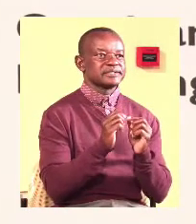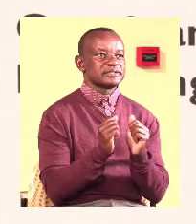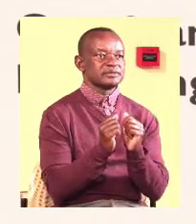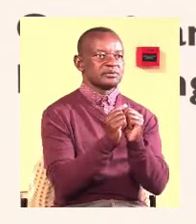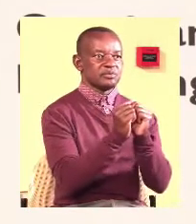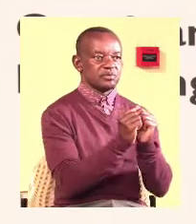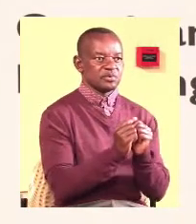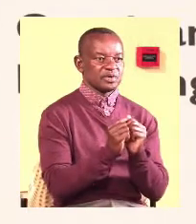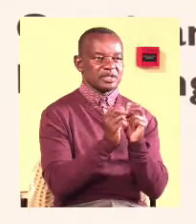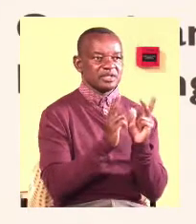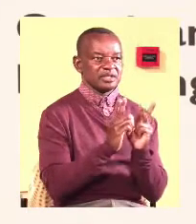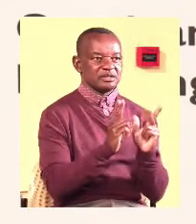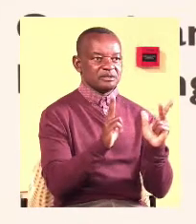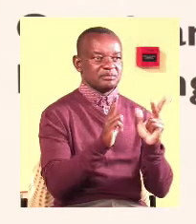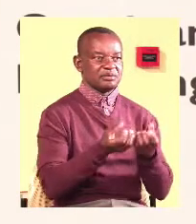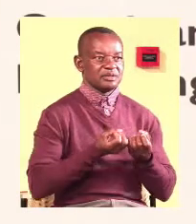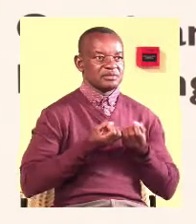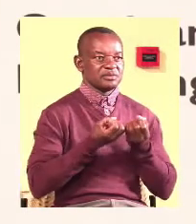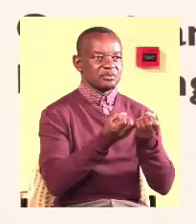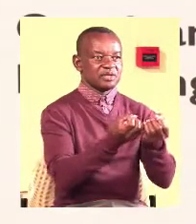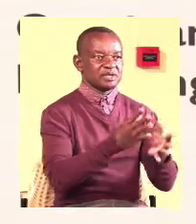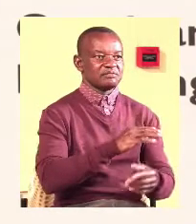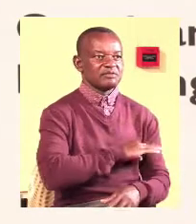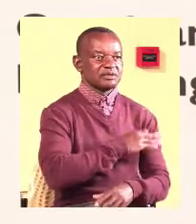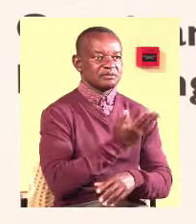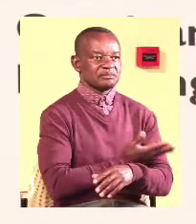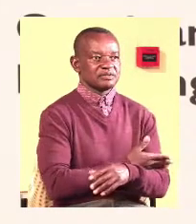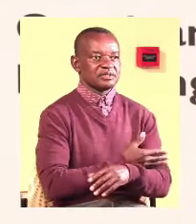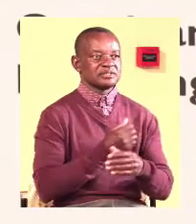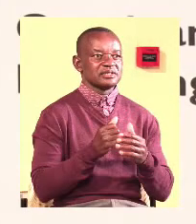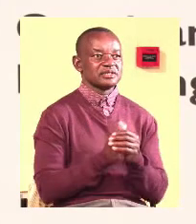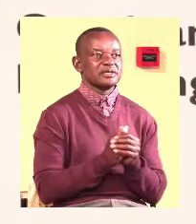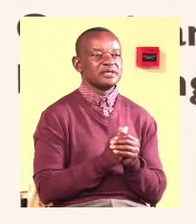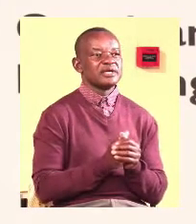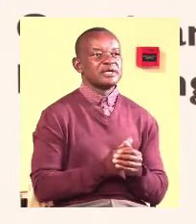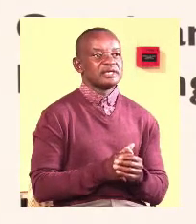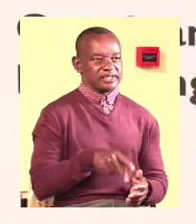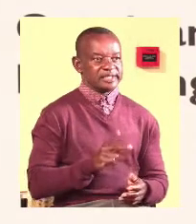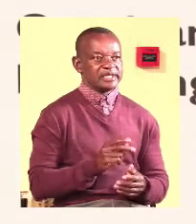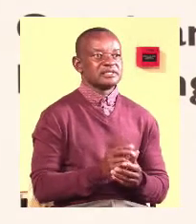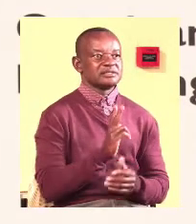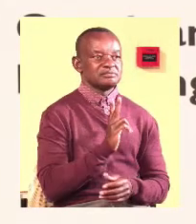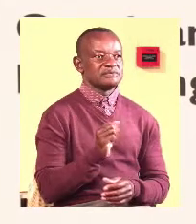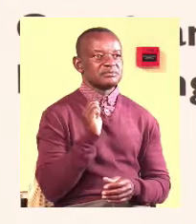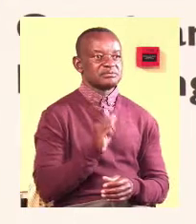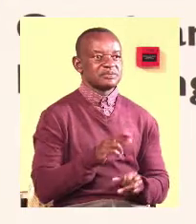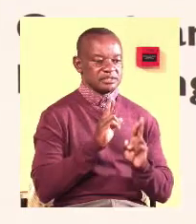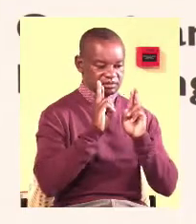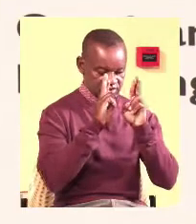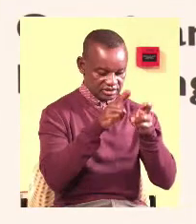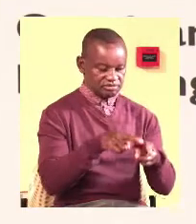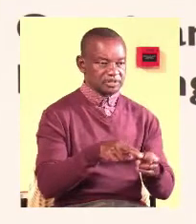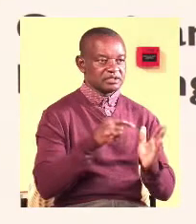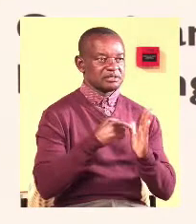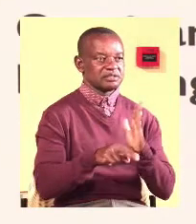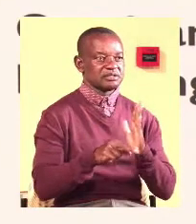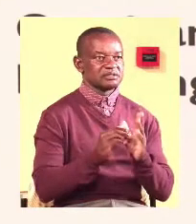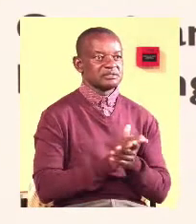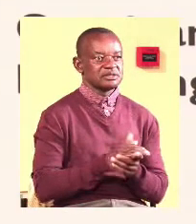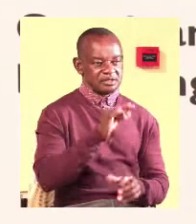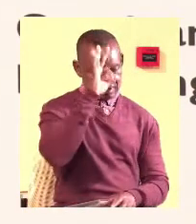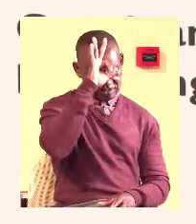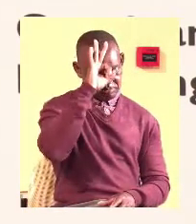we also influence voluntary compliance to the law. So it's not a thing of forcing people to comply,